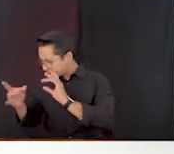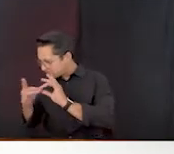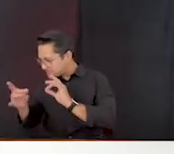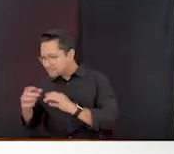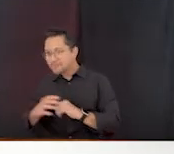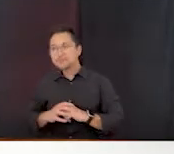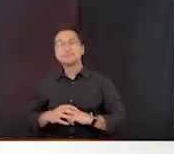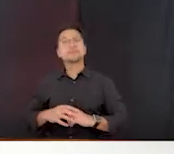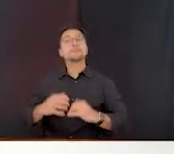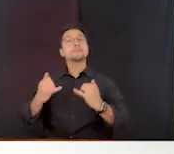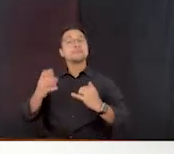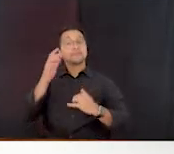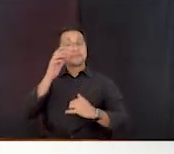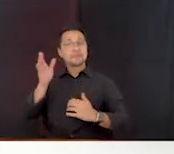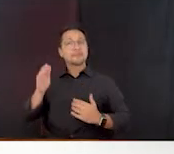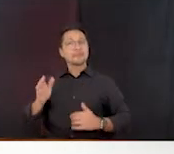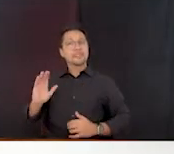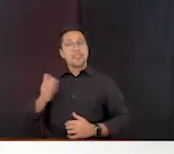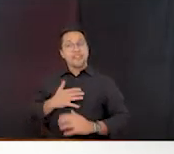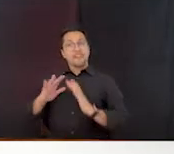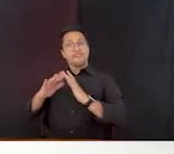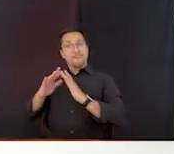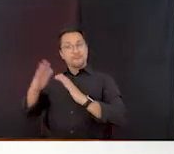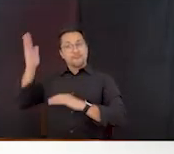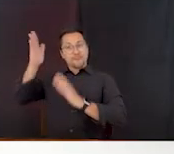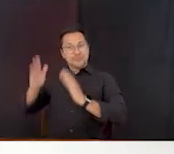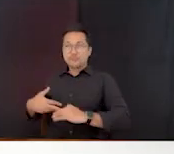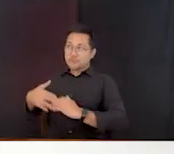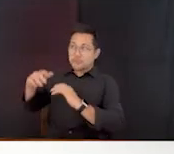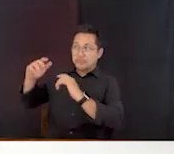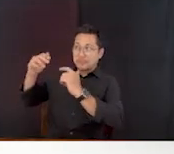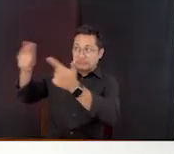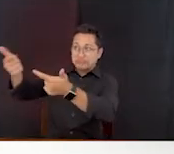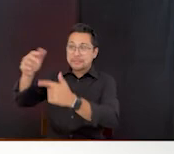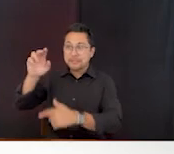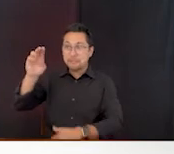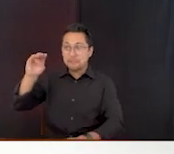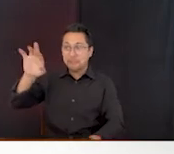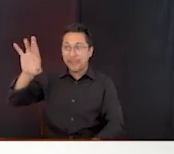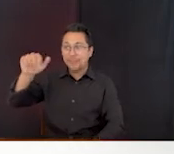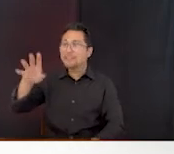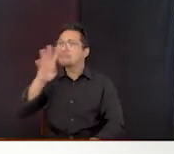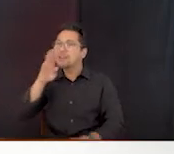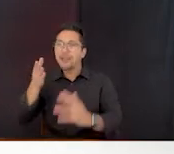our presentation, and hopefully have a good show for you today.